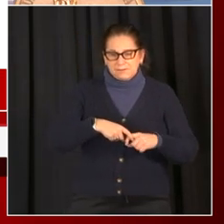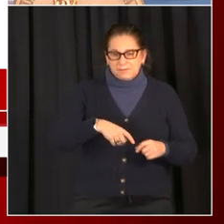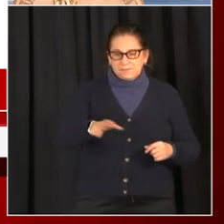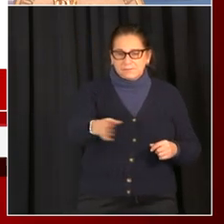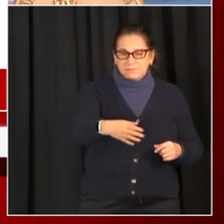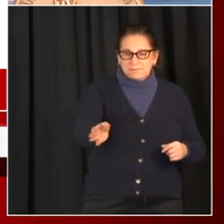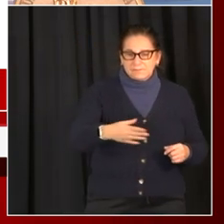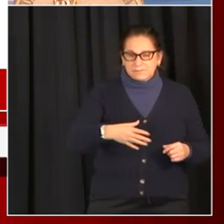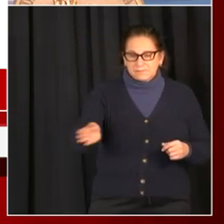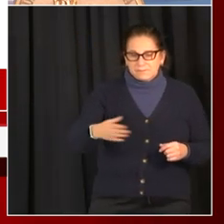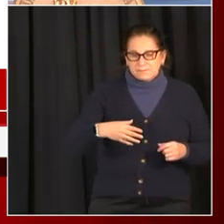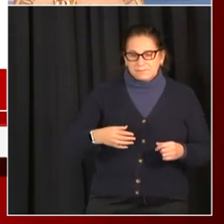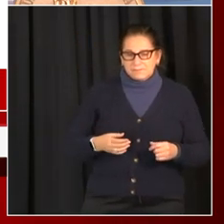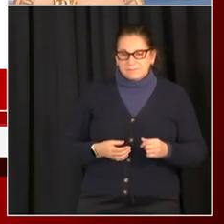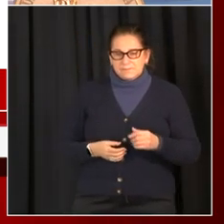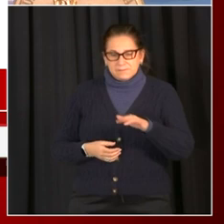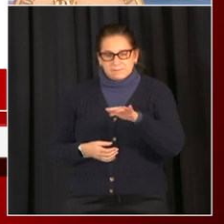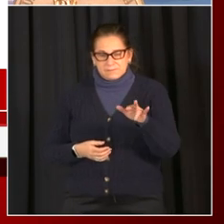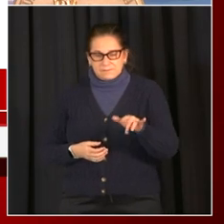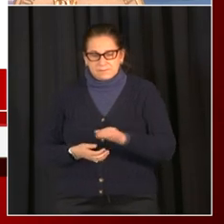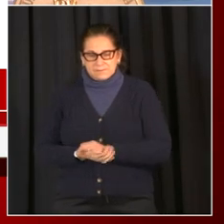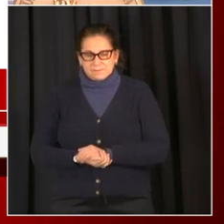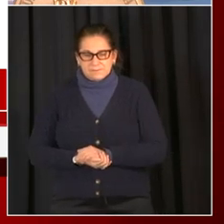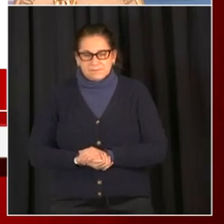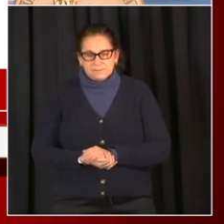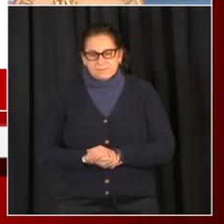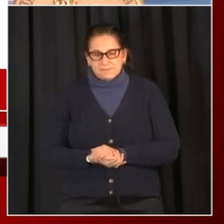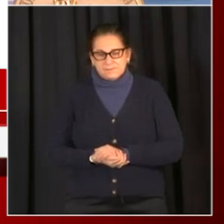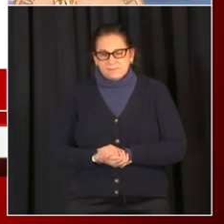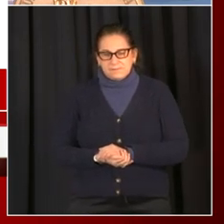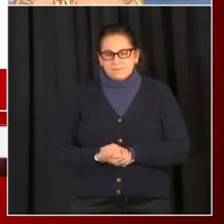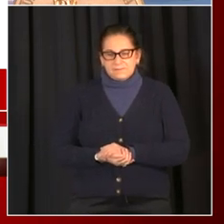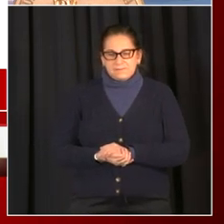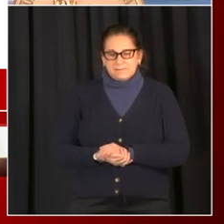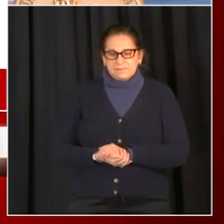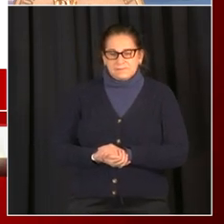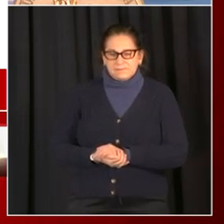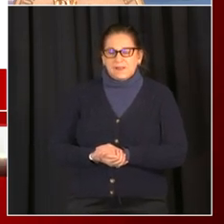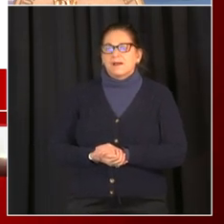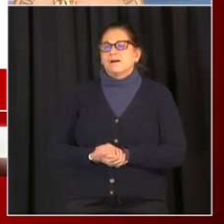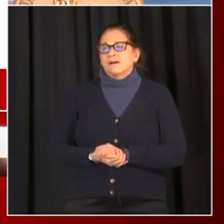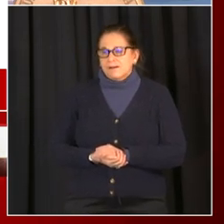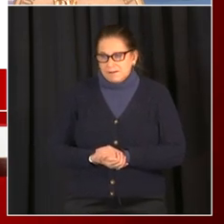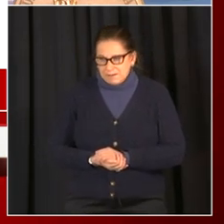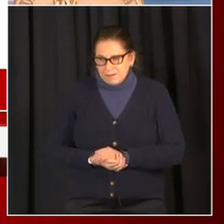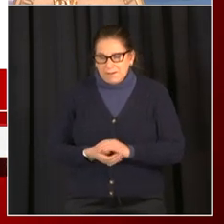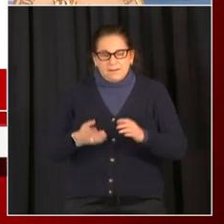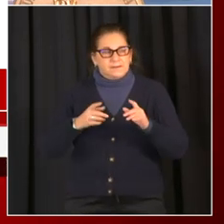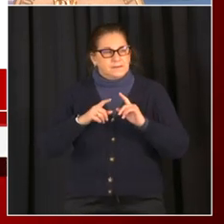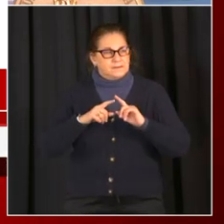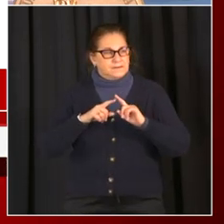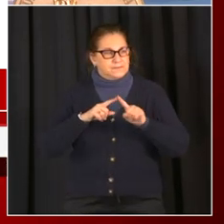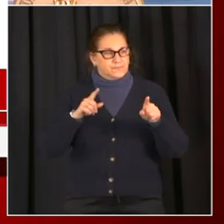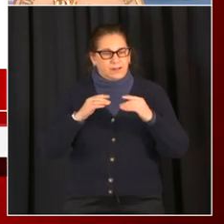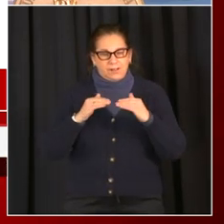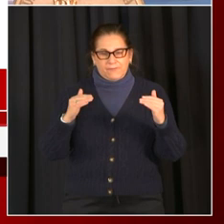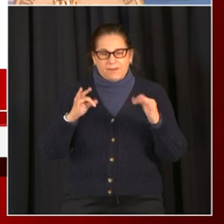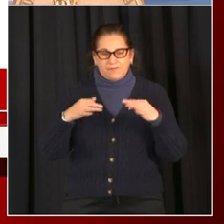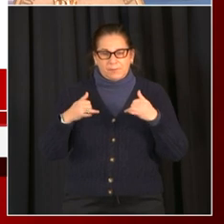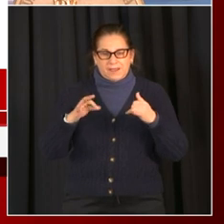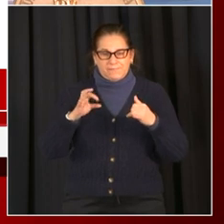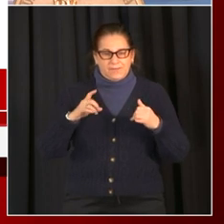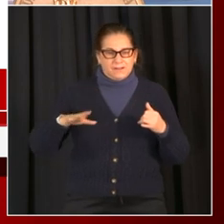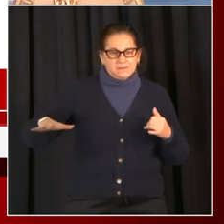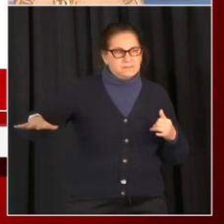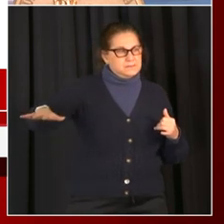level the playing field and reduce capacity to 25% at various locations. And then Friday's order, there's things that residents